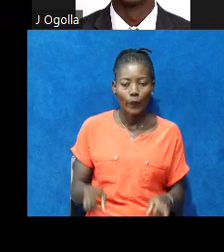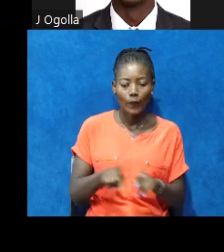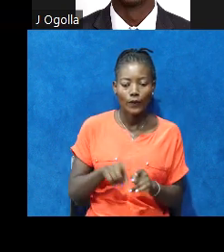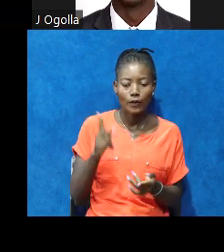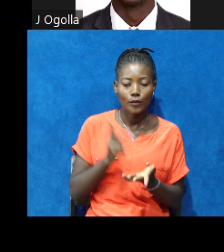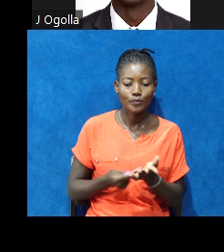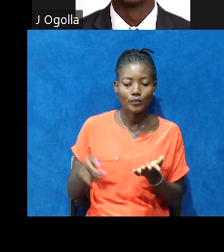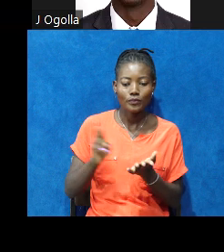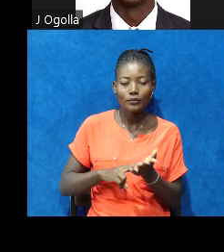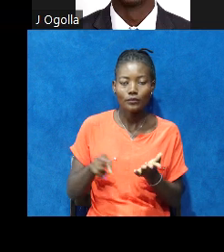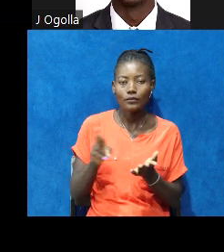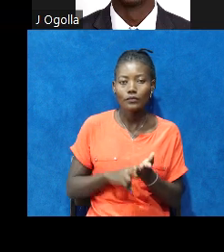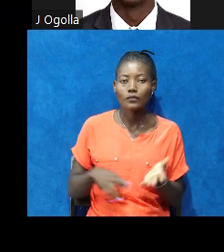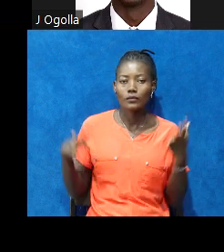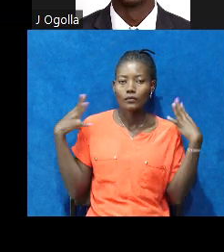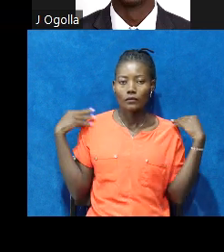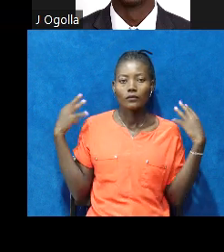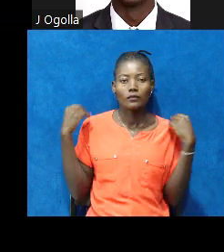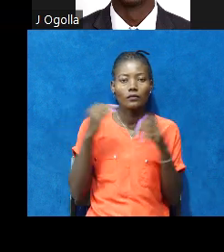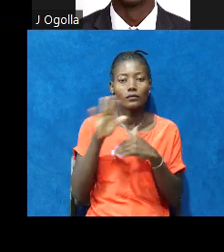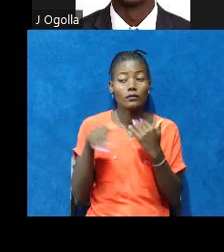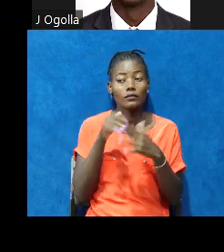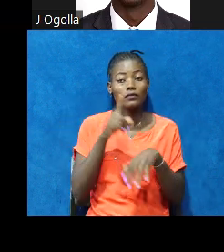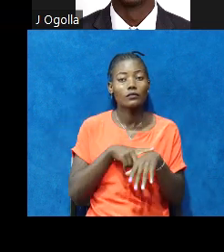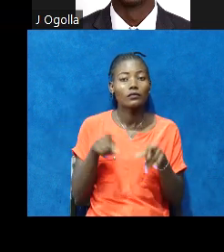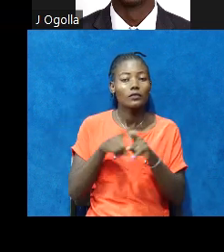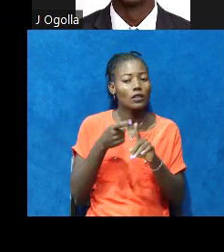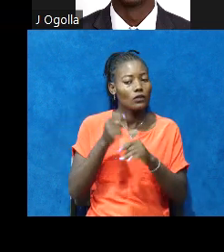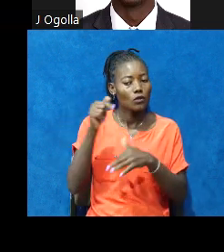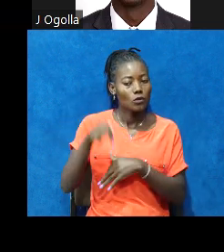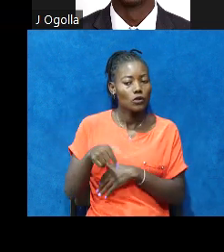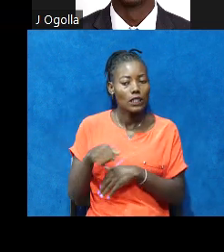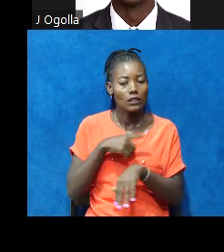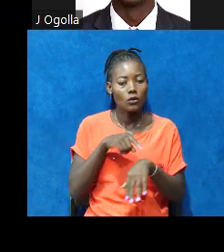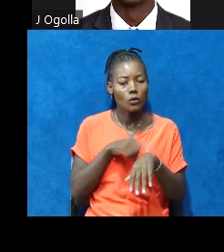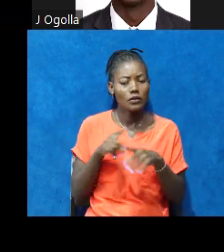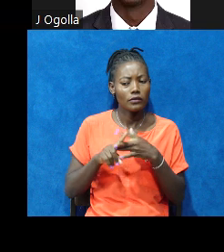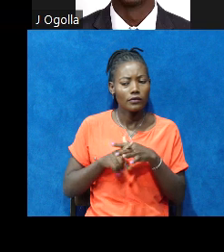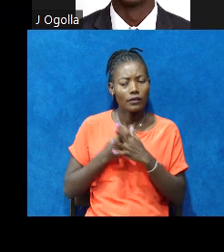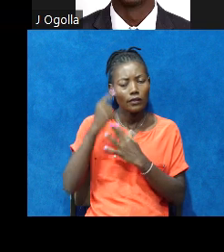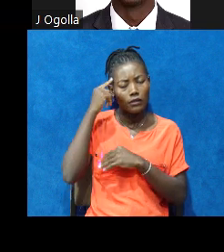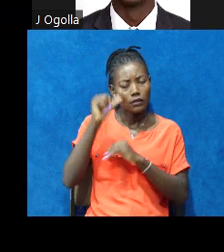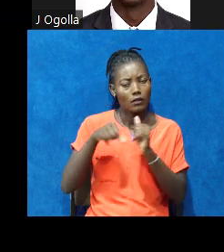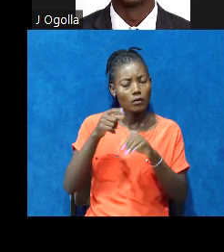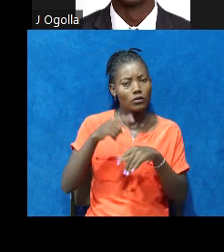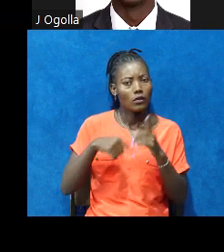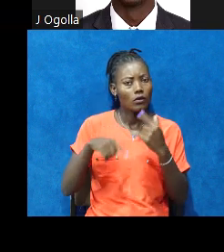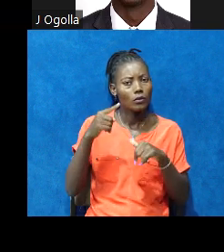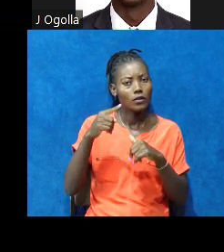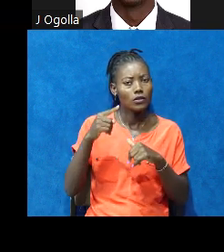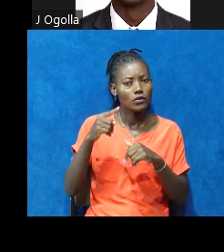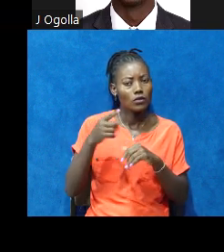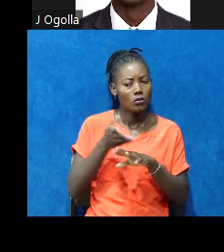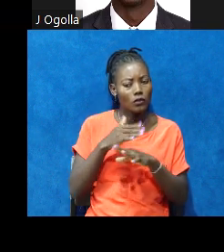and you keep rehearsing this all the time before your game. Utter from today, when you start thinking about your game before you sleep, you take